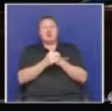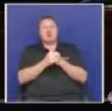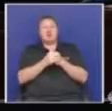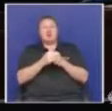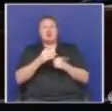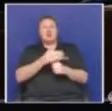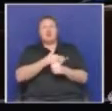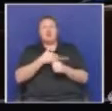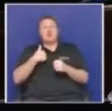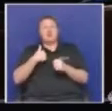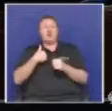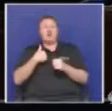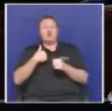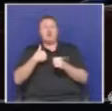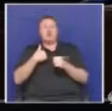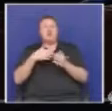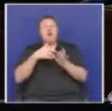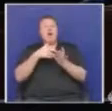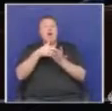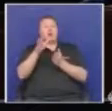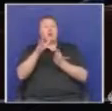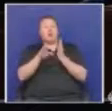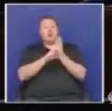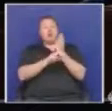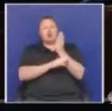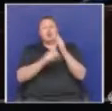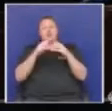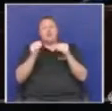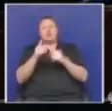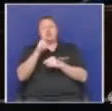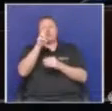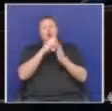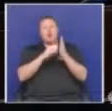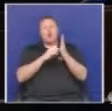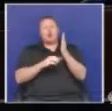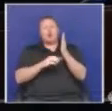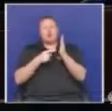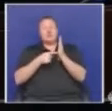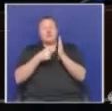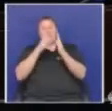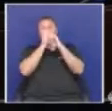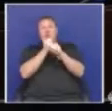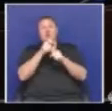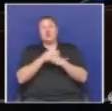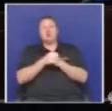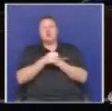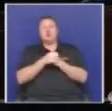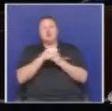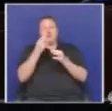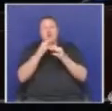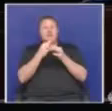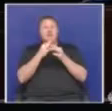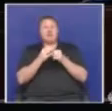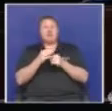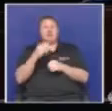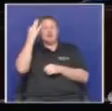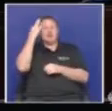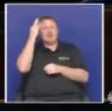was resoundingly defeated. Two of the clauses targeted were, and I quote, that in particular, the